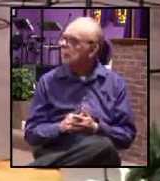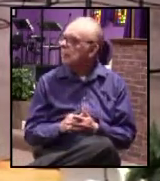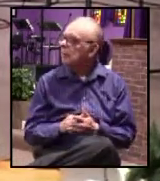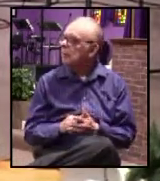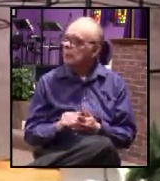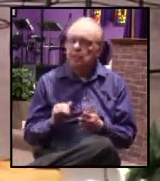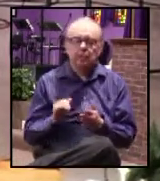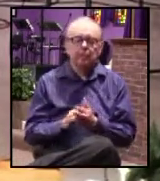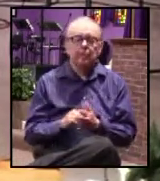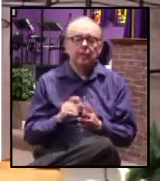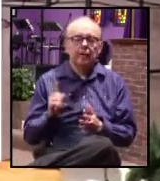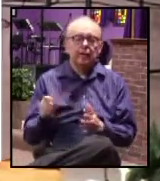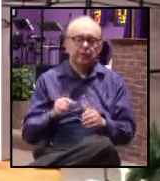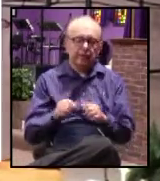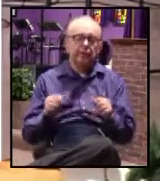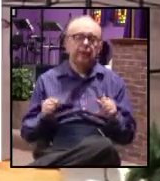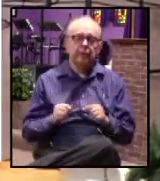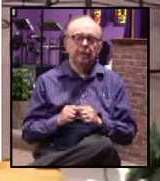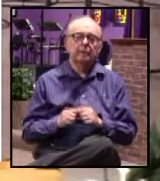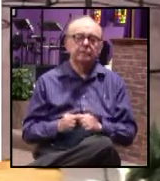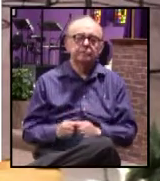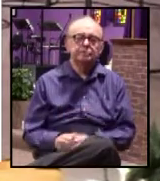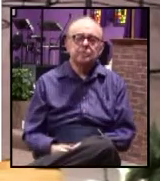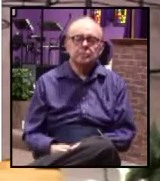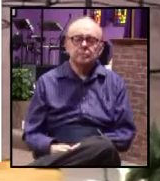but that is that area.